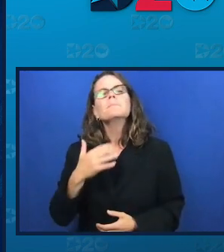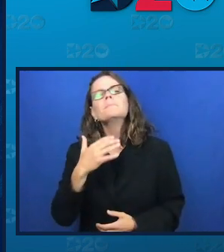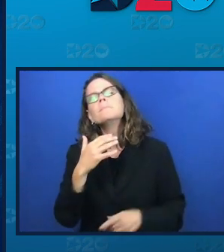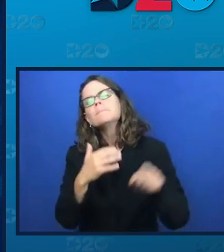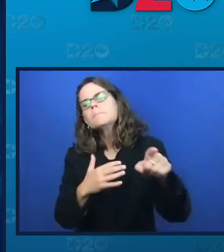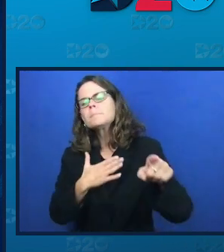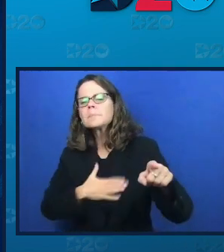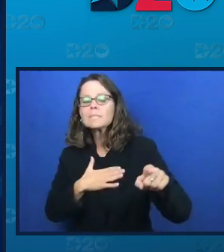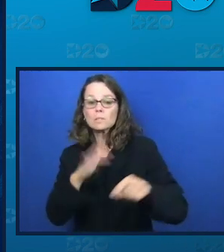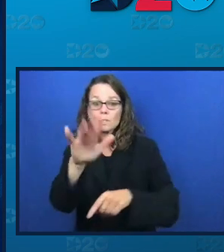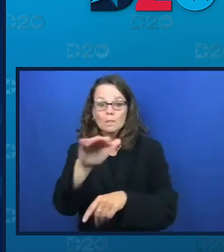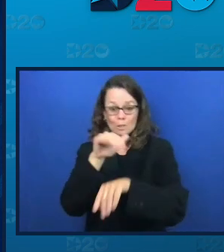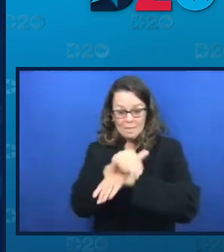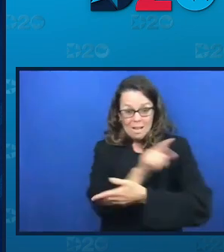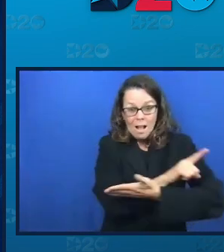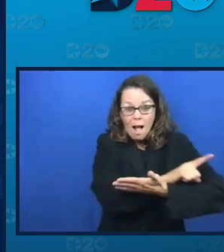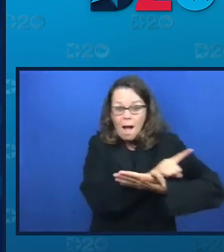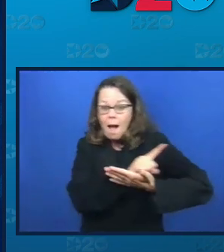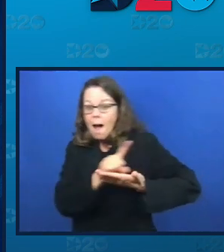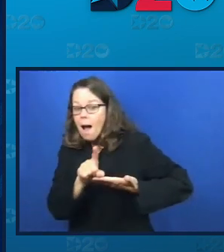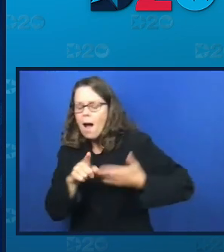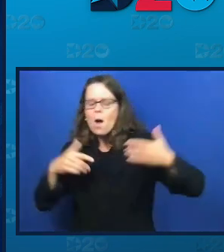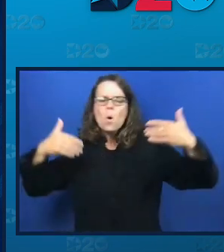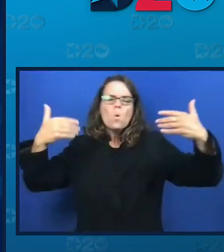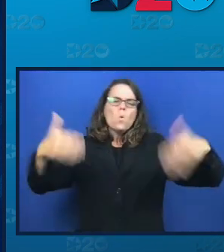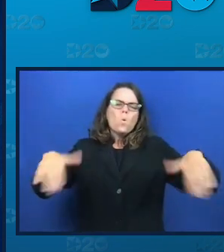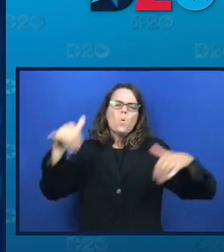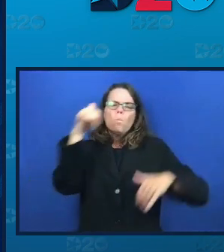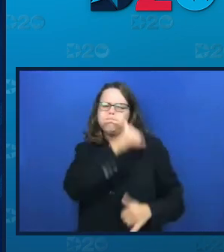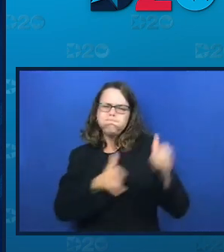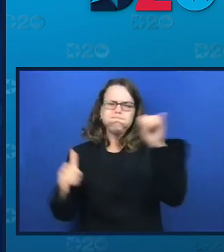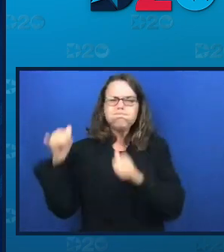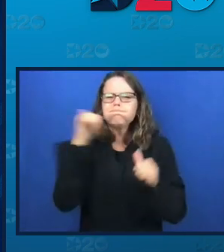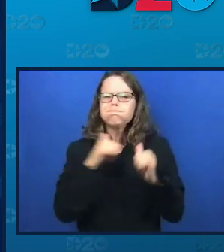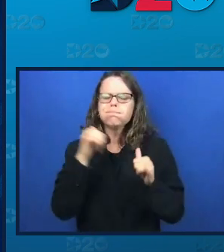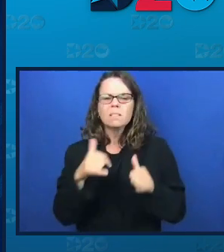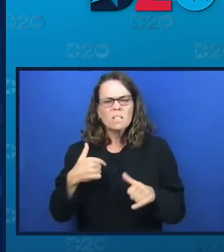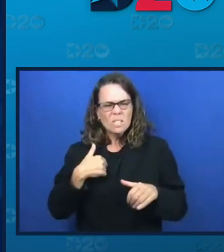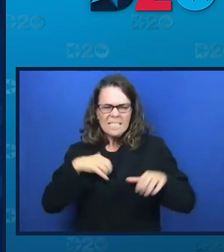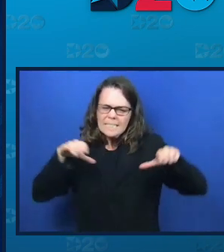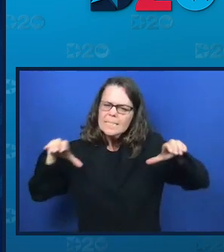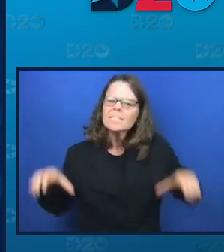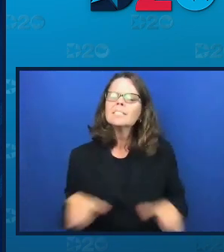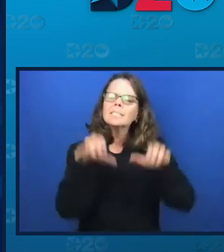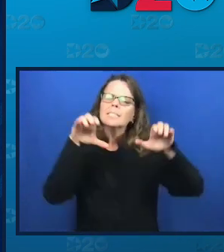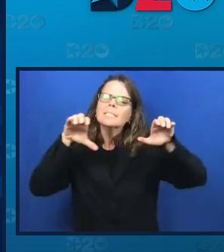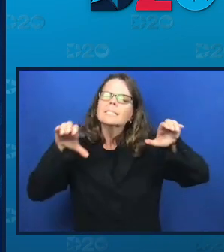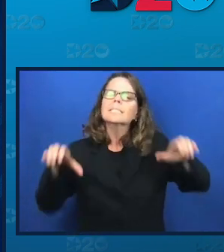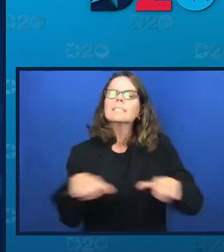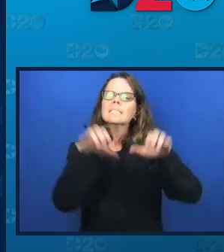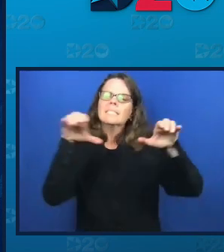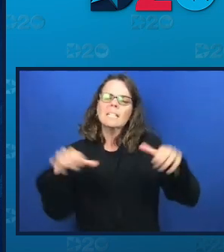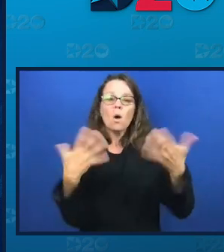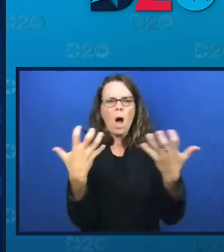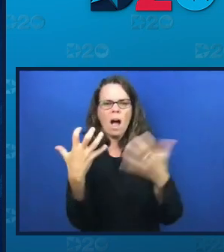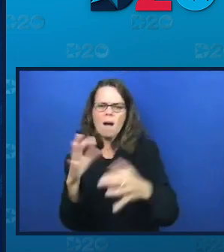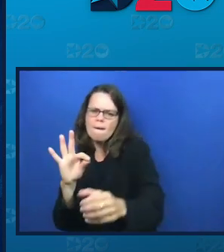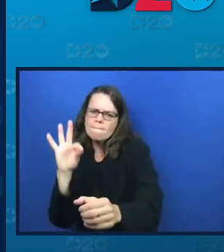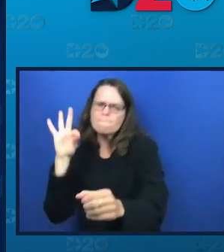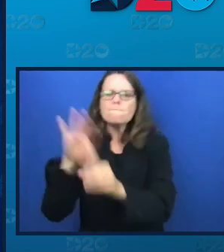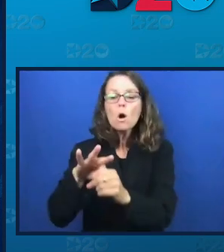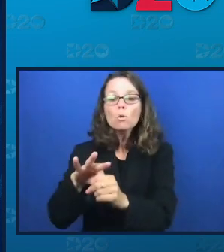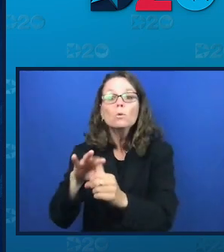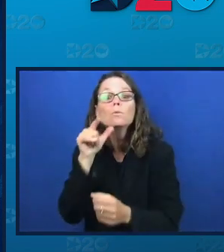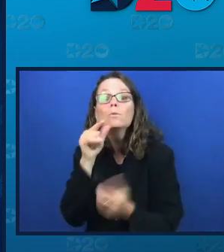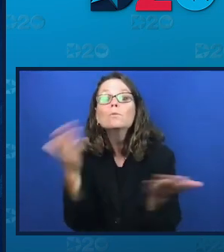remarkable convention, that we do everything in our power to get Joe Biden and Kamala Harris into the White House